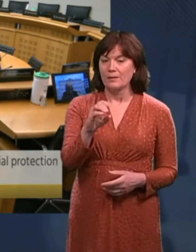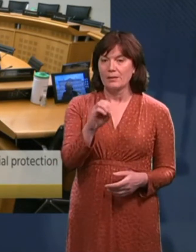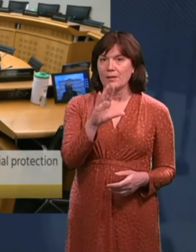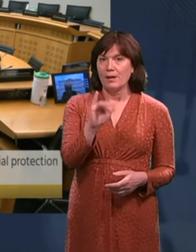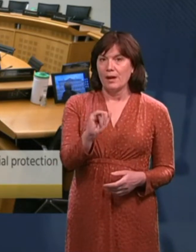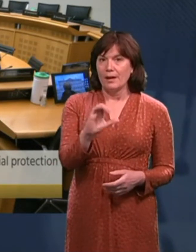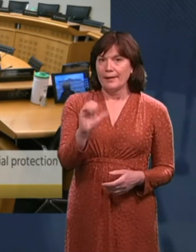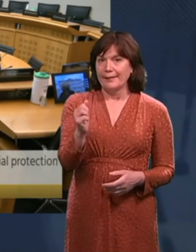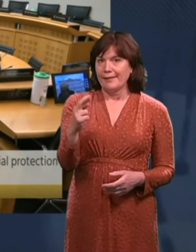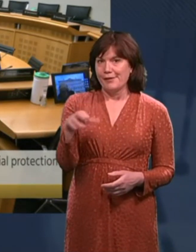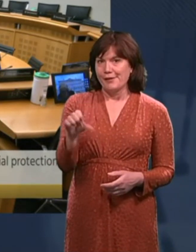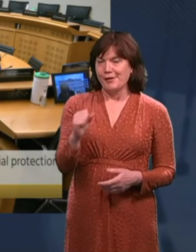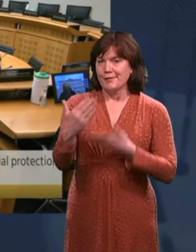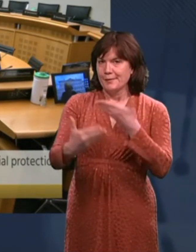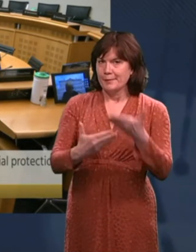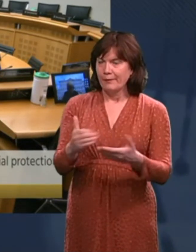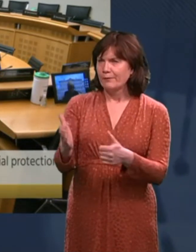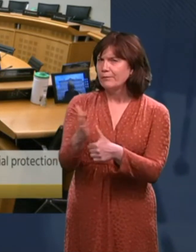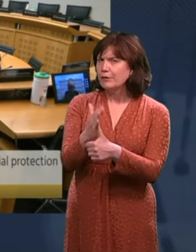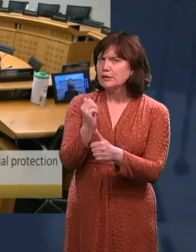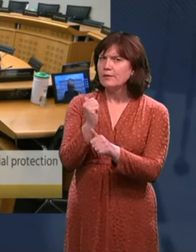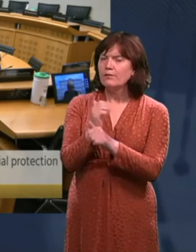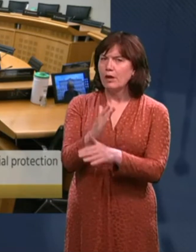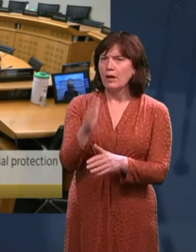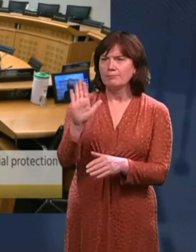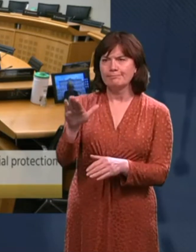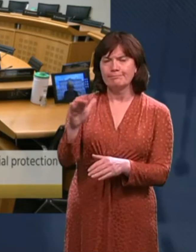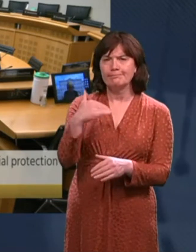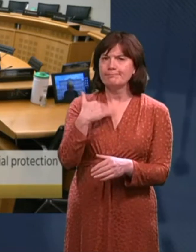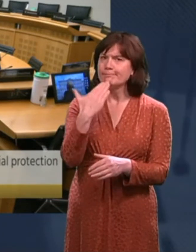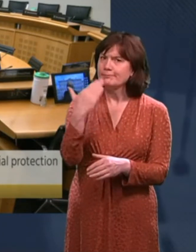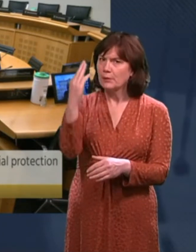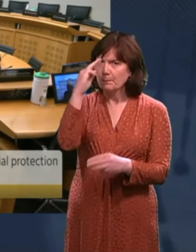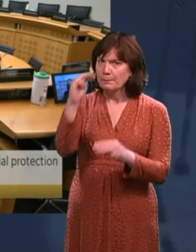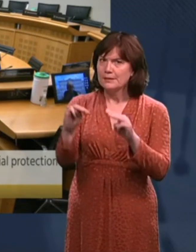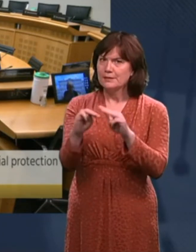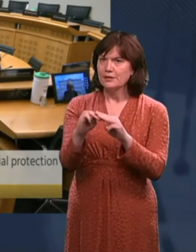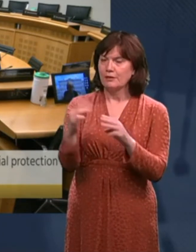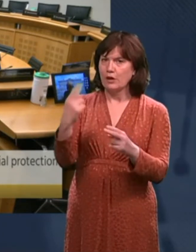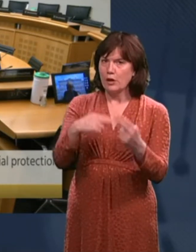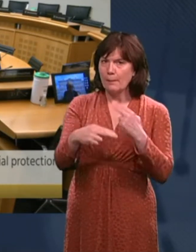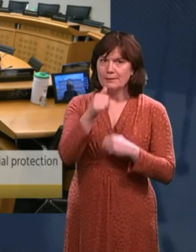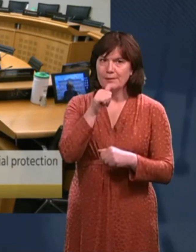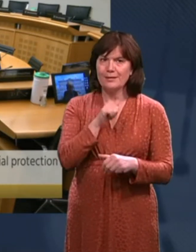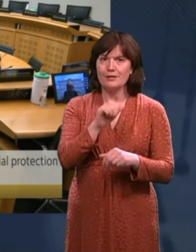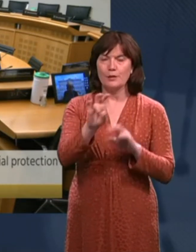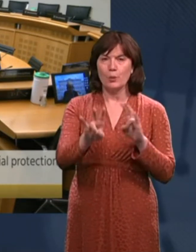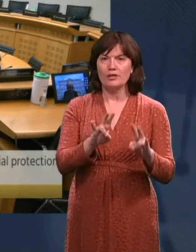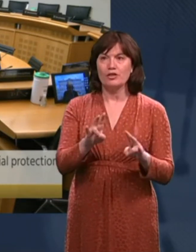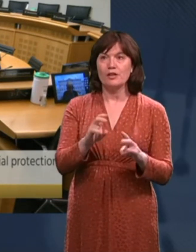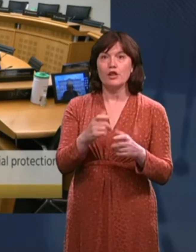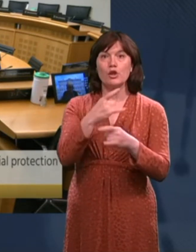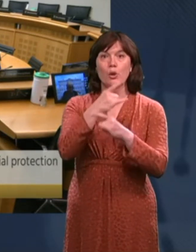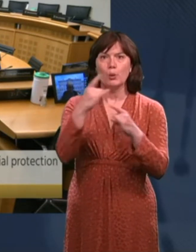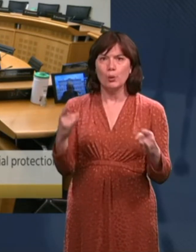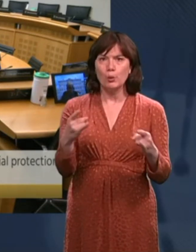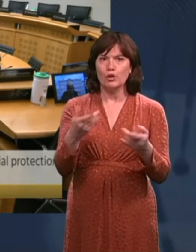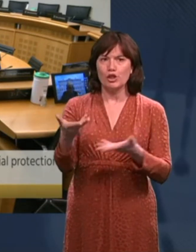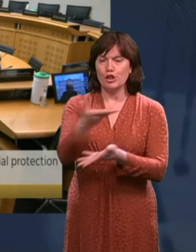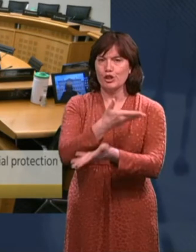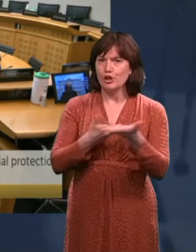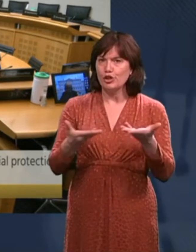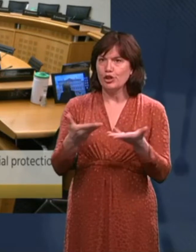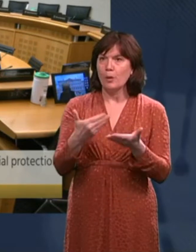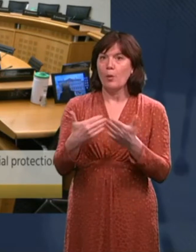a huge disconnect between what the department is doing and what the department needs to do for people with disabilities to be able to realise